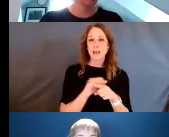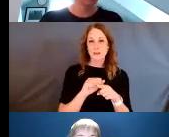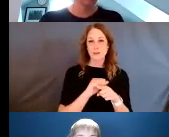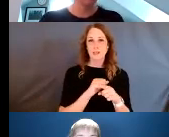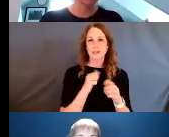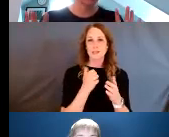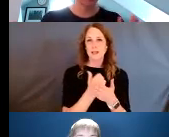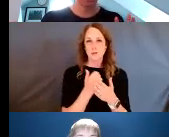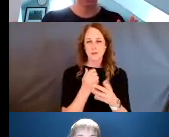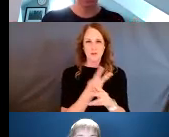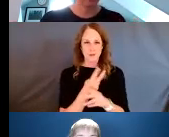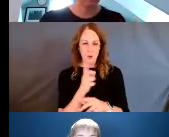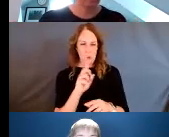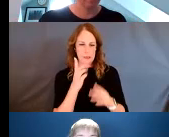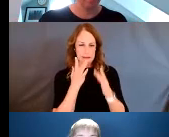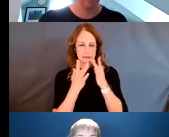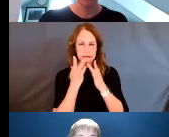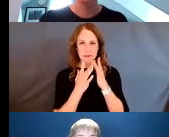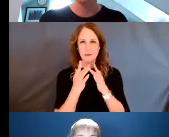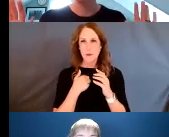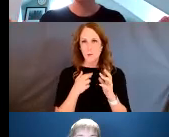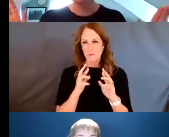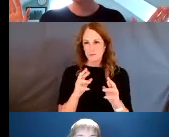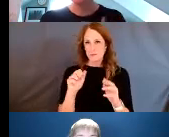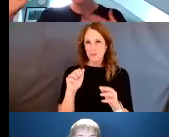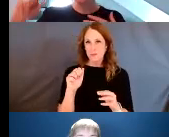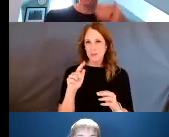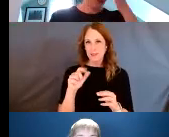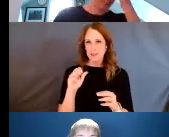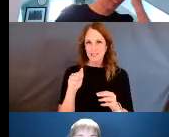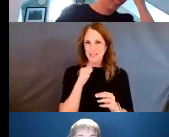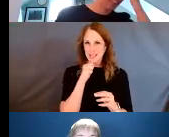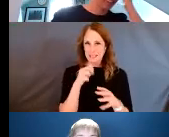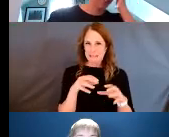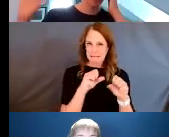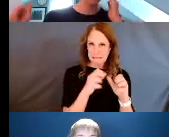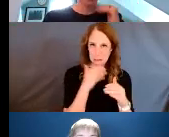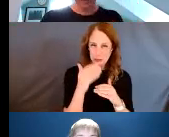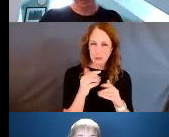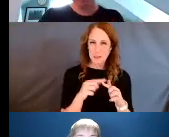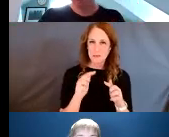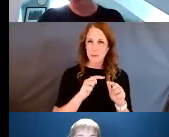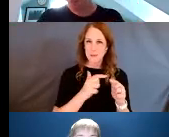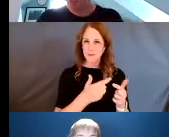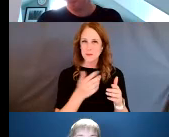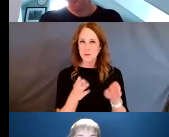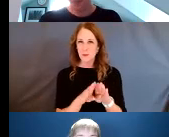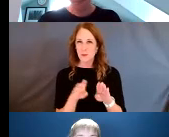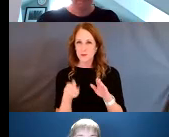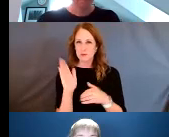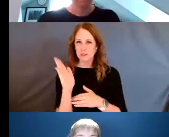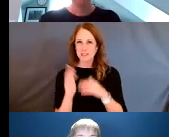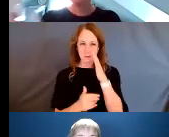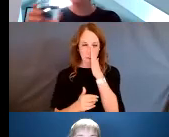are. So Alyssa, I hope I didn't steal too much of your thunder there. So I No, will you're I will good. send it over to you to close us out. Thank